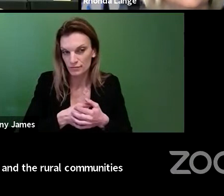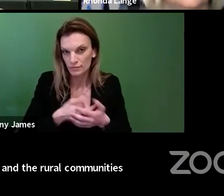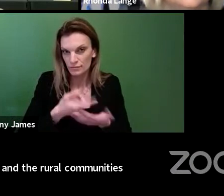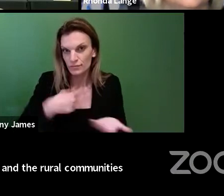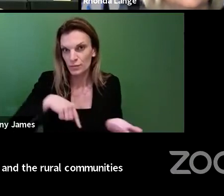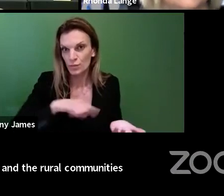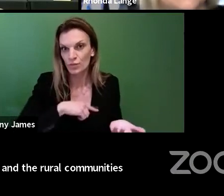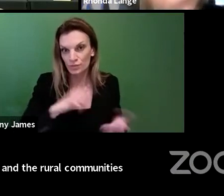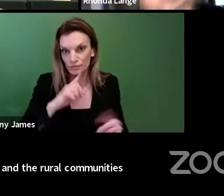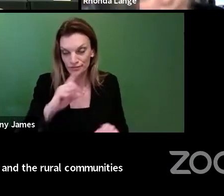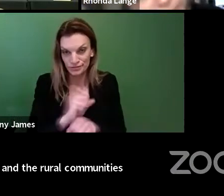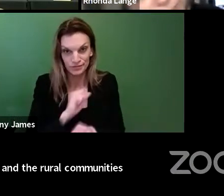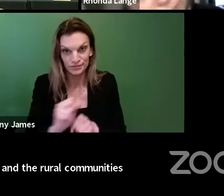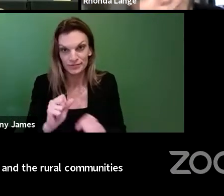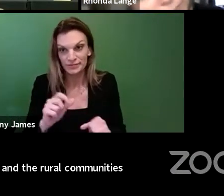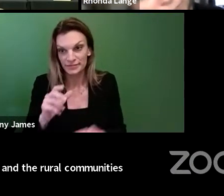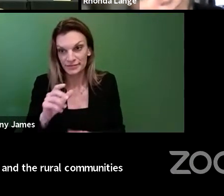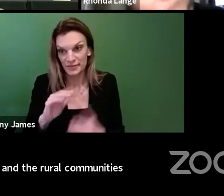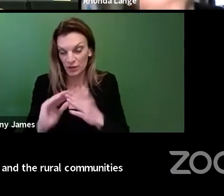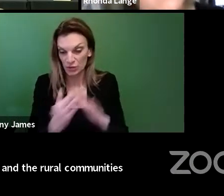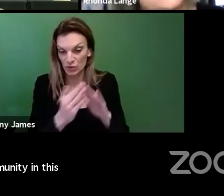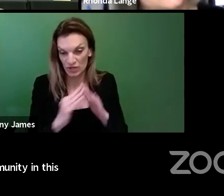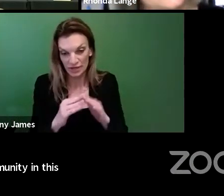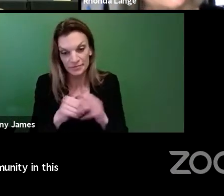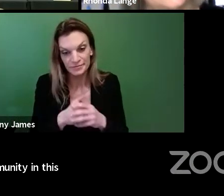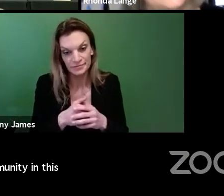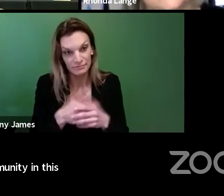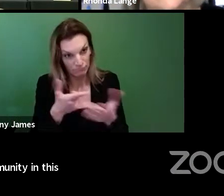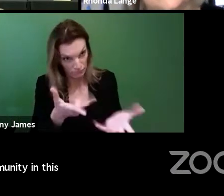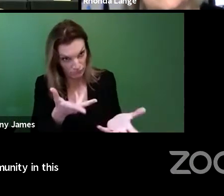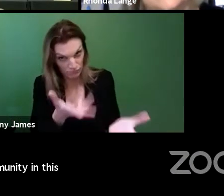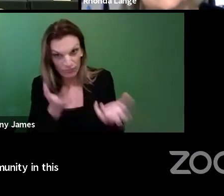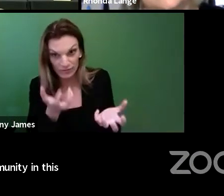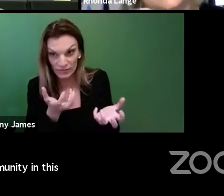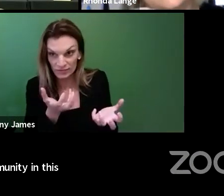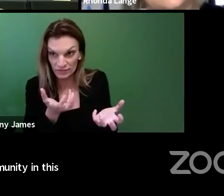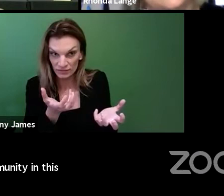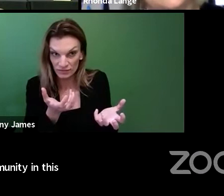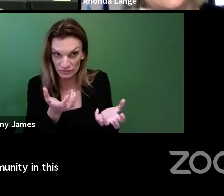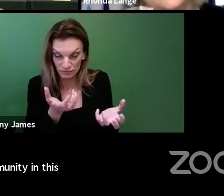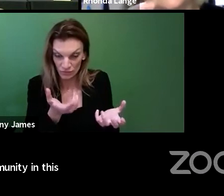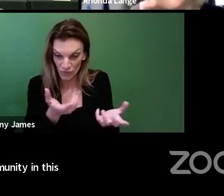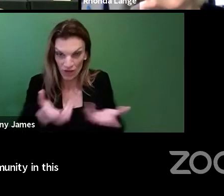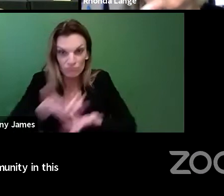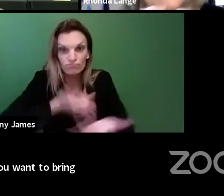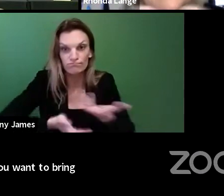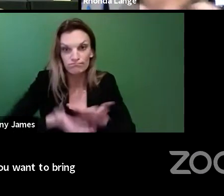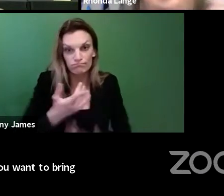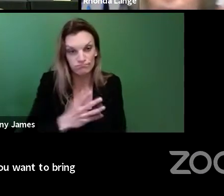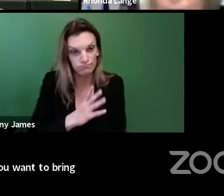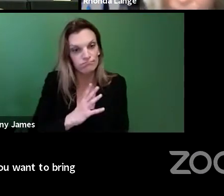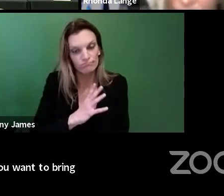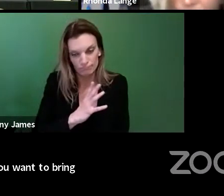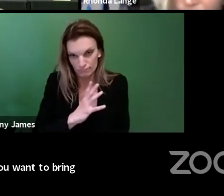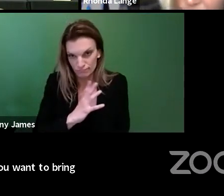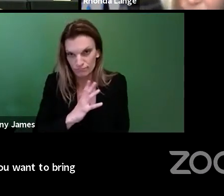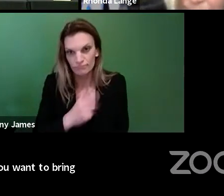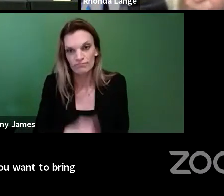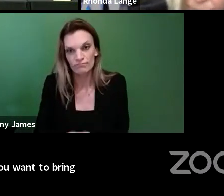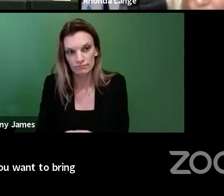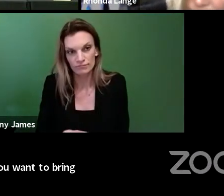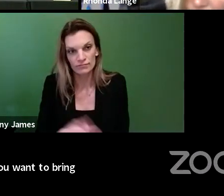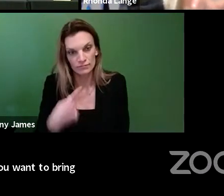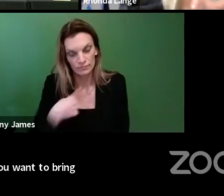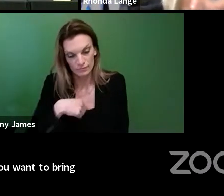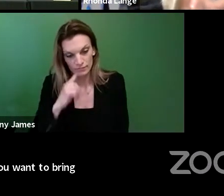this county very much. And if you want to bring people together, do that, because we all have vested interest in